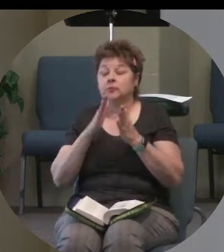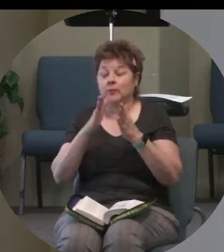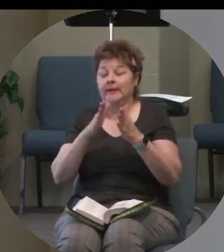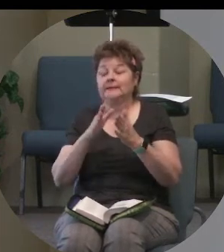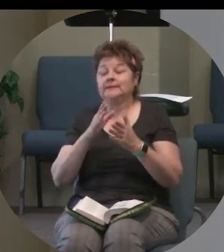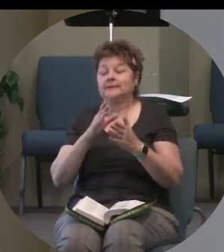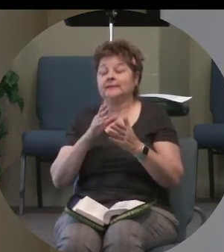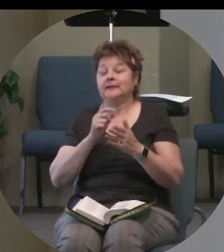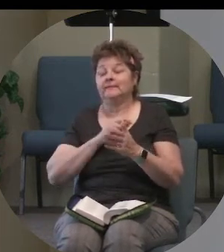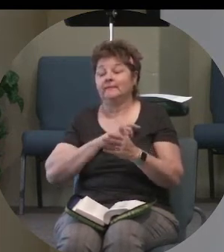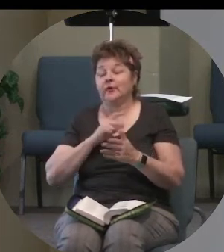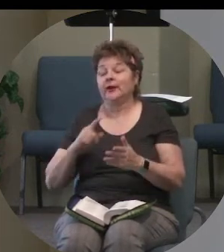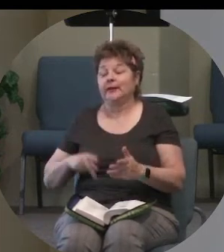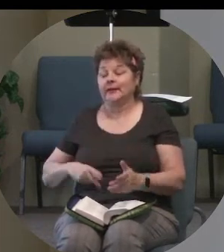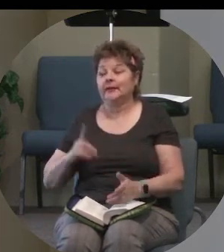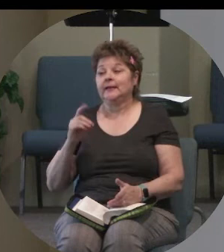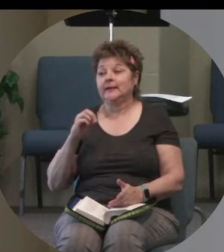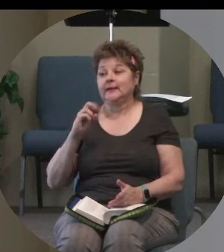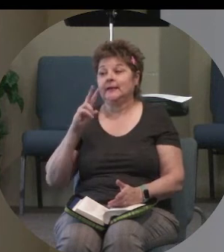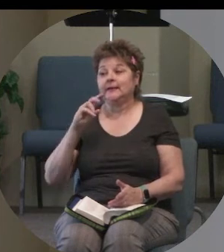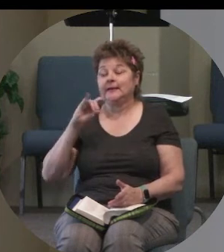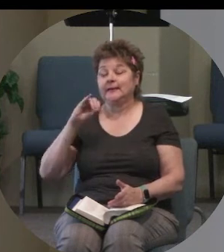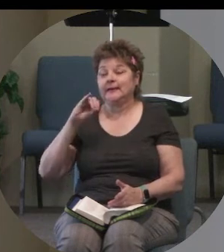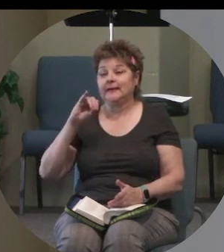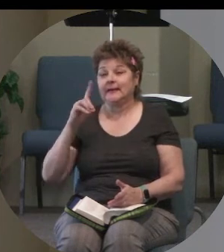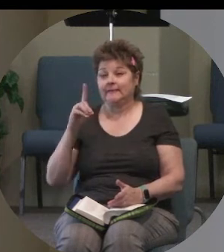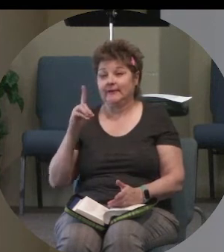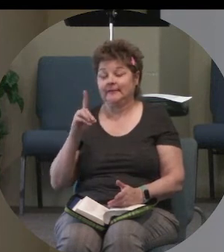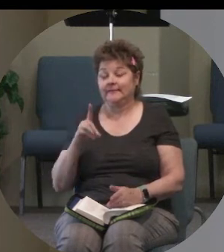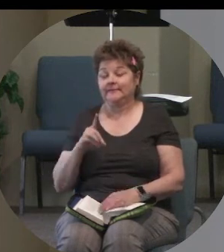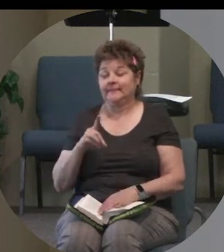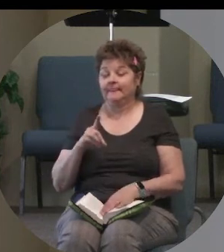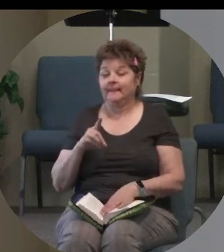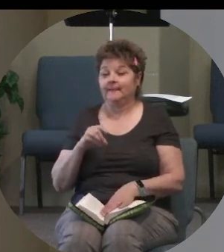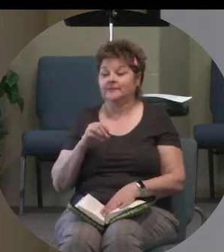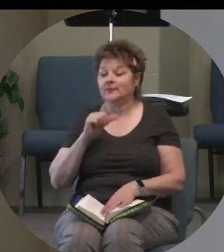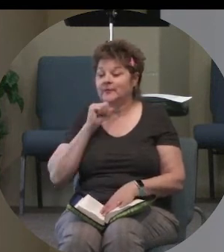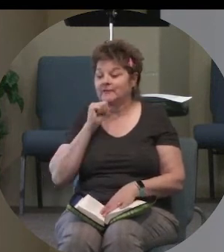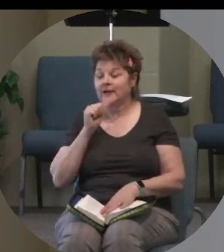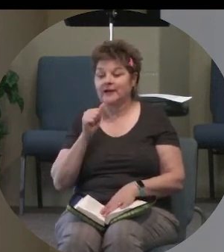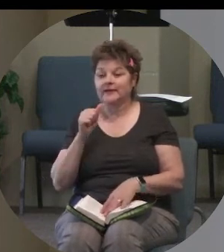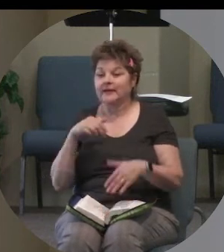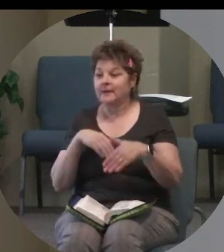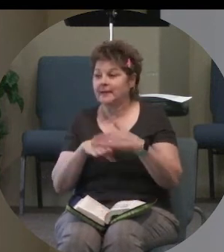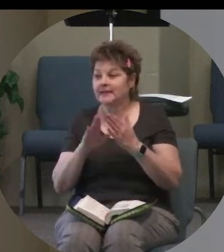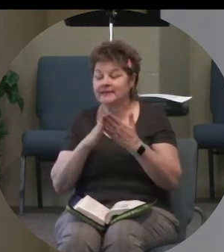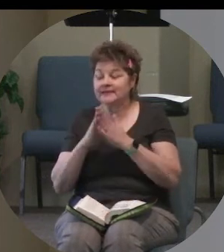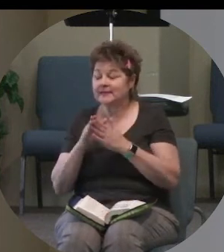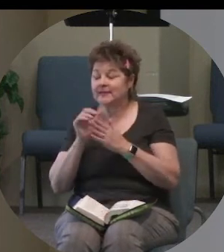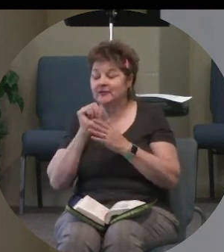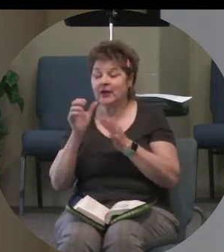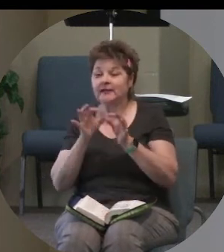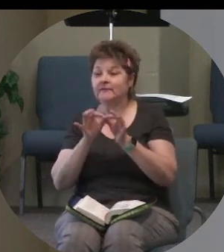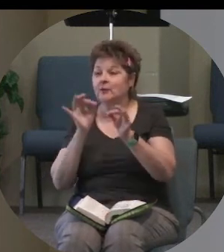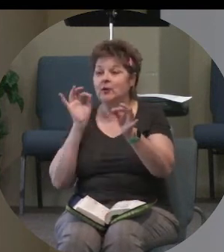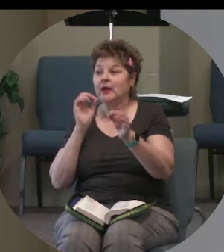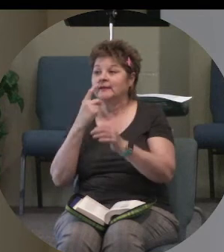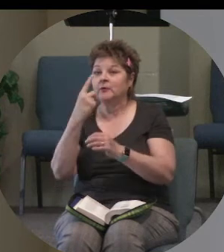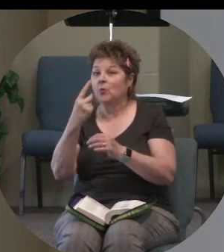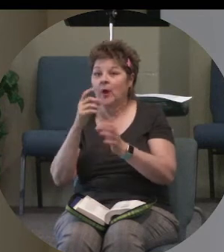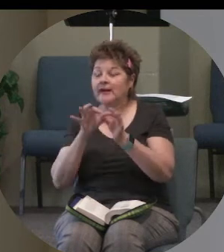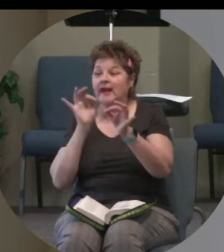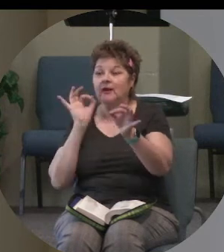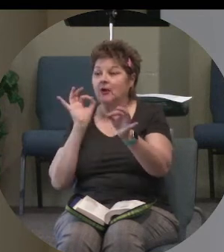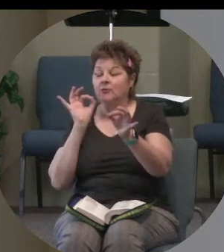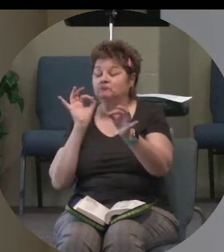God makes a commitment that they're not going to come into the city, and they're not even going to launch a single arrow. Like, that's a pretty detailed commitment. Like, God's